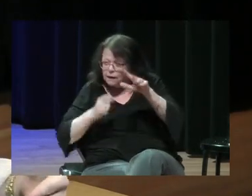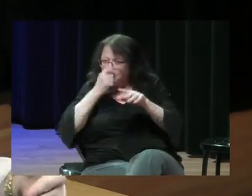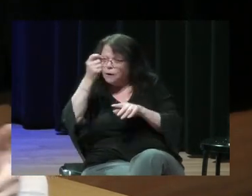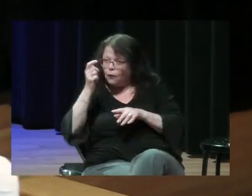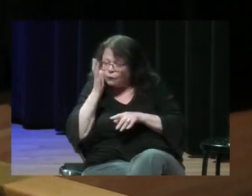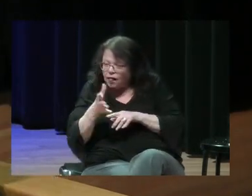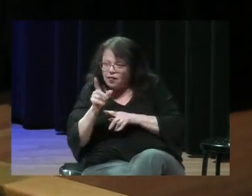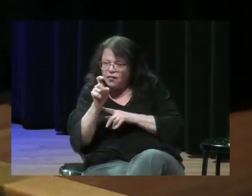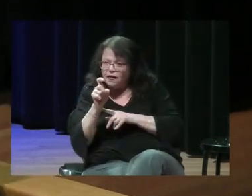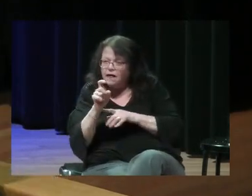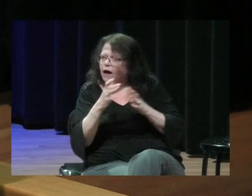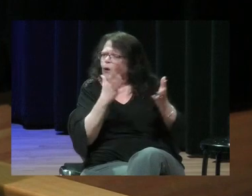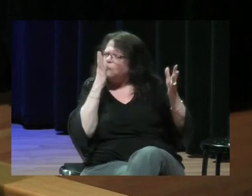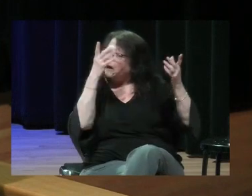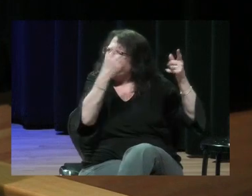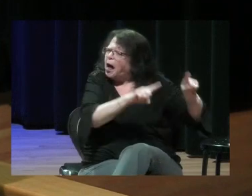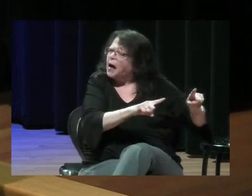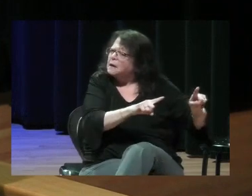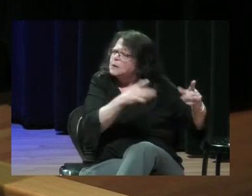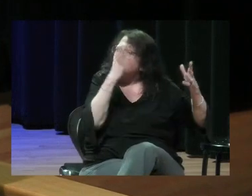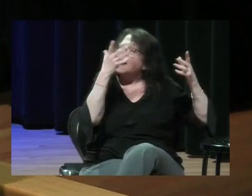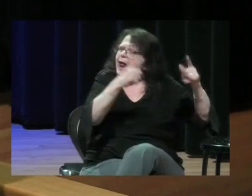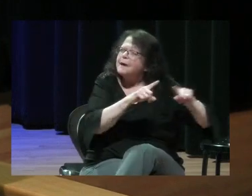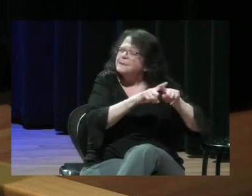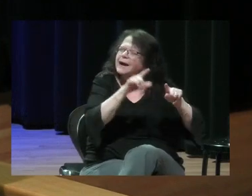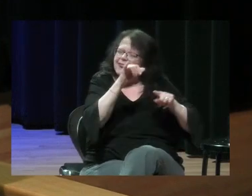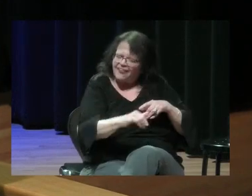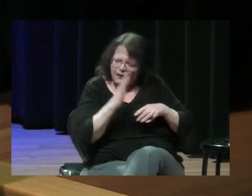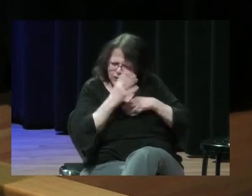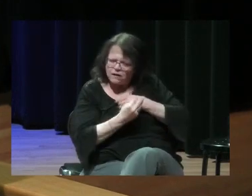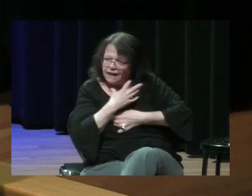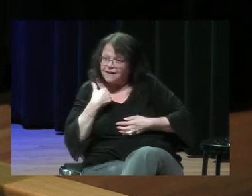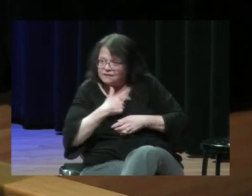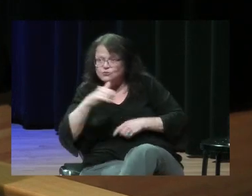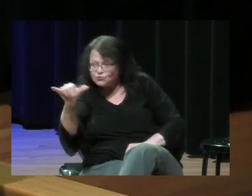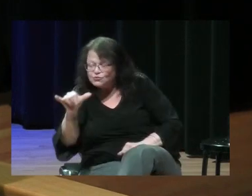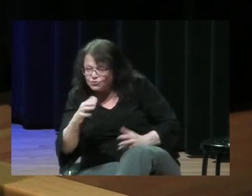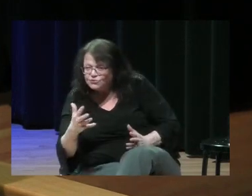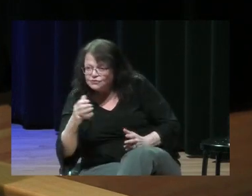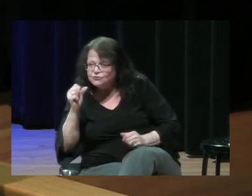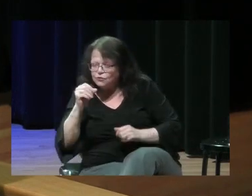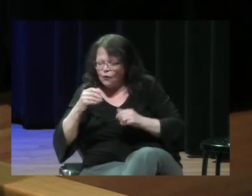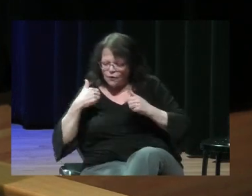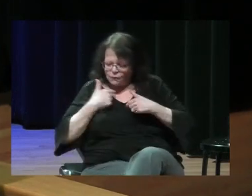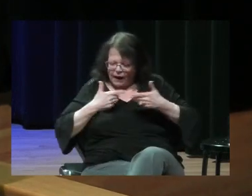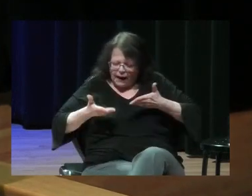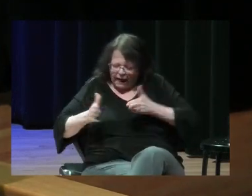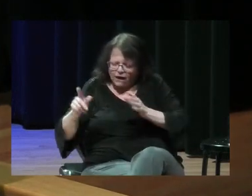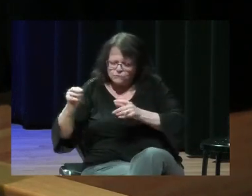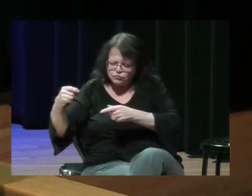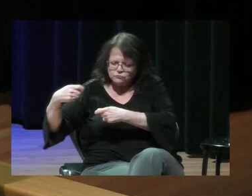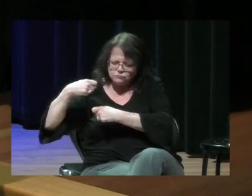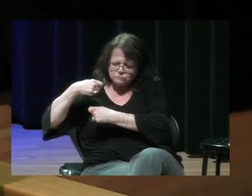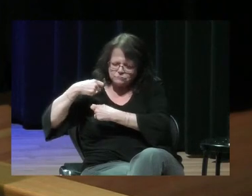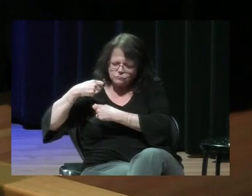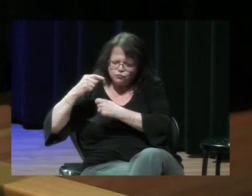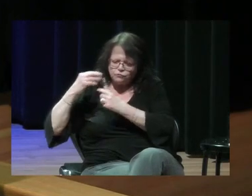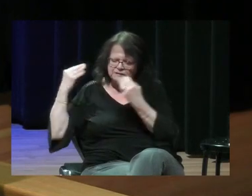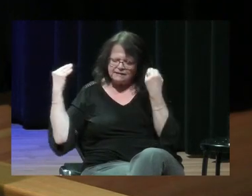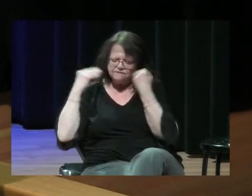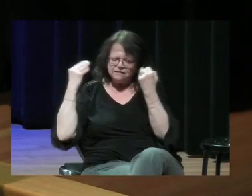going to happen. But that works on us too. It's that decision to be worked on that allows us to work on other